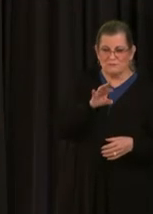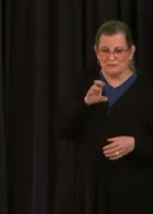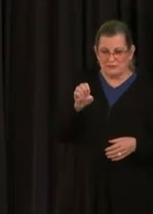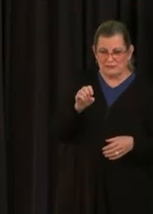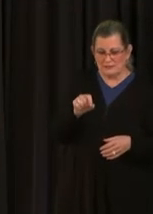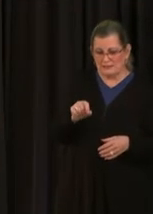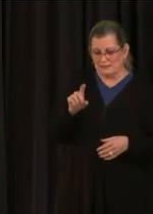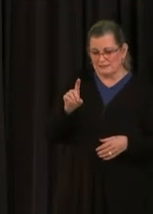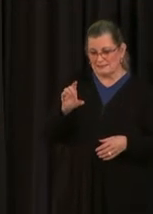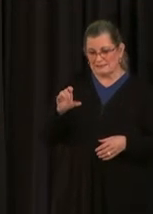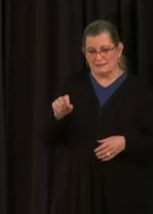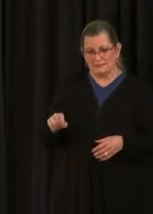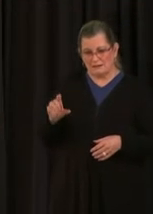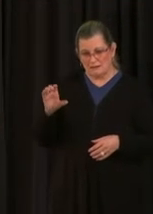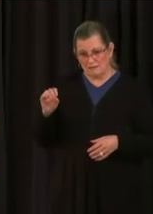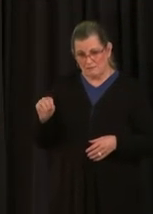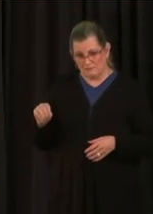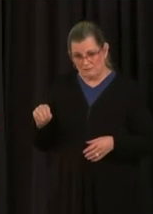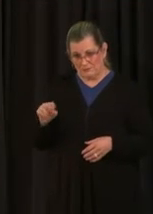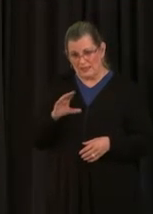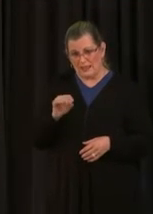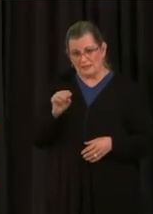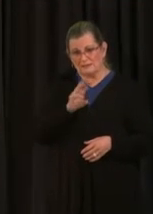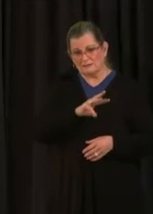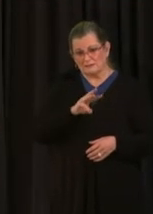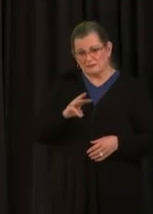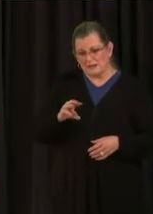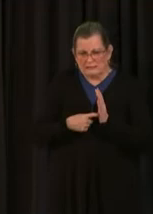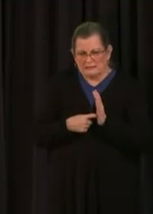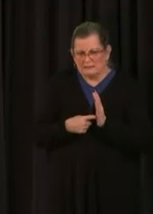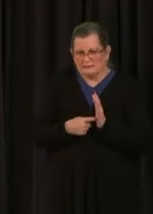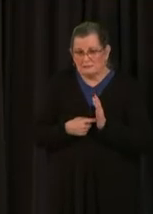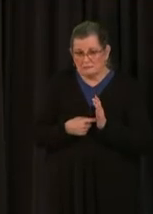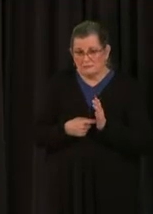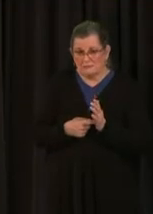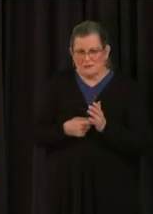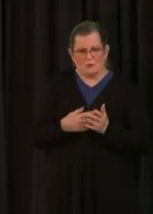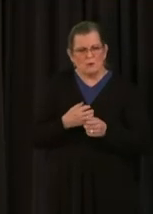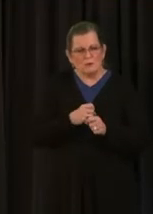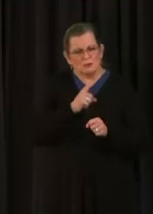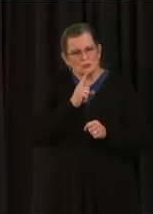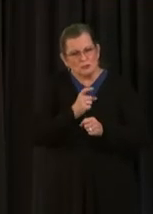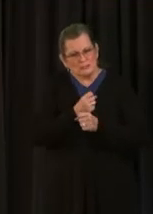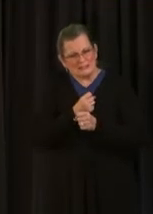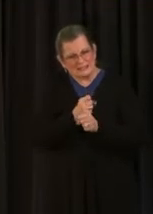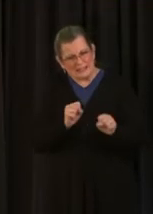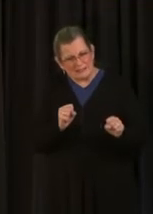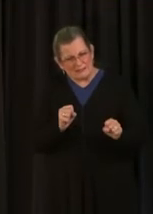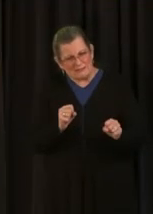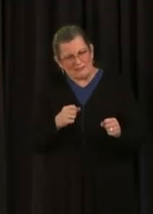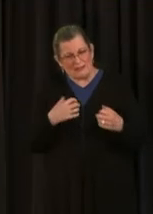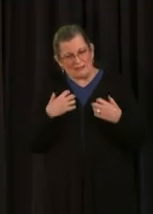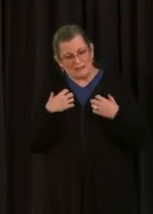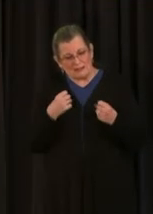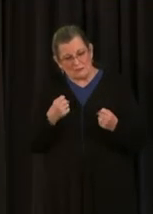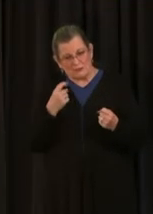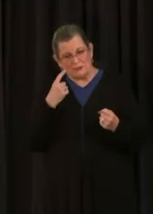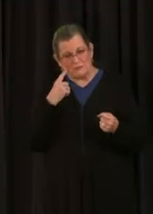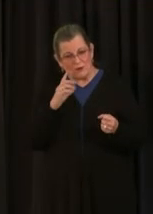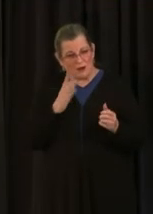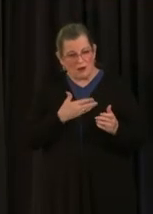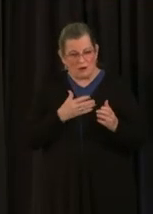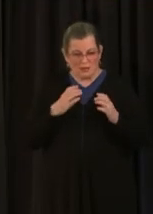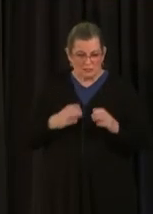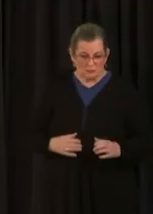kidsridefree.dc.gov. And that page also has links to program brochures electronically in 6 different languages, and also to